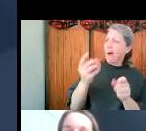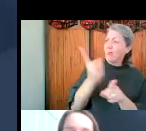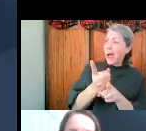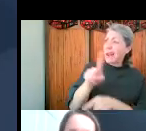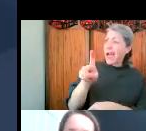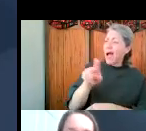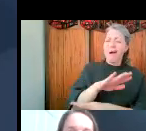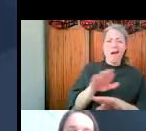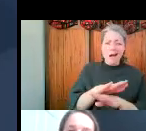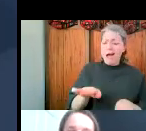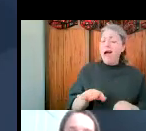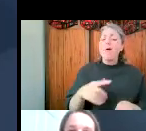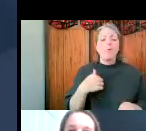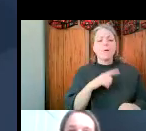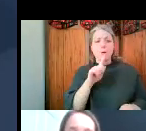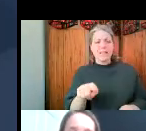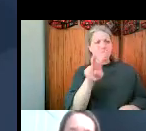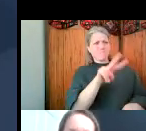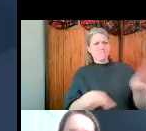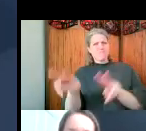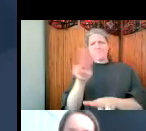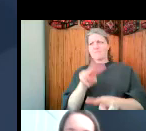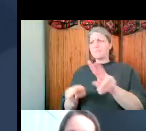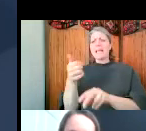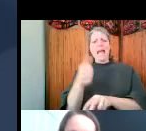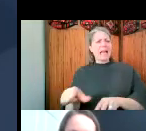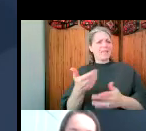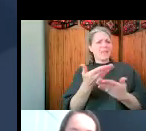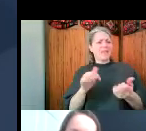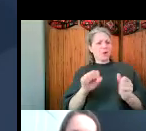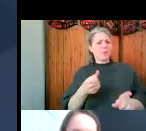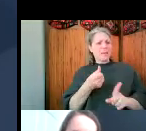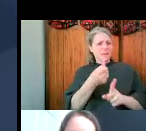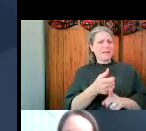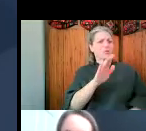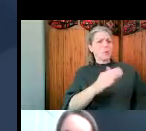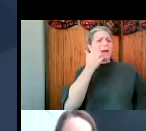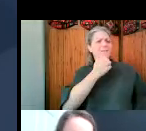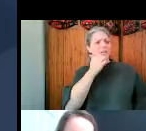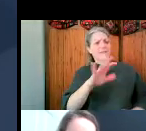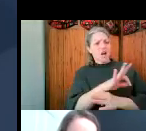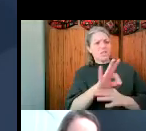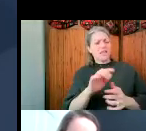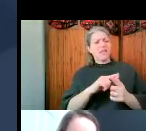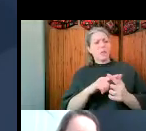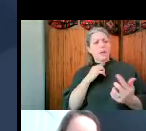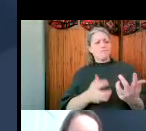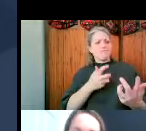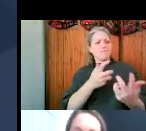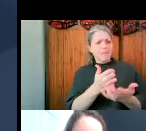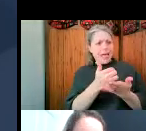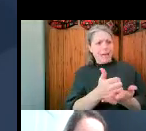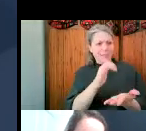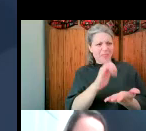we really look at just any piece that could be impacting day-to-day function, and we treat that.